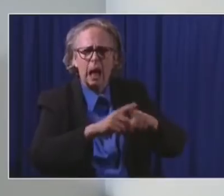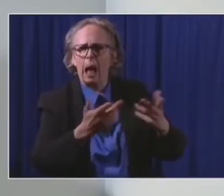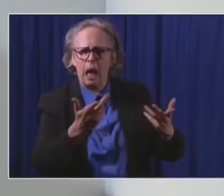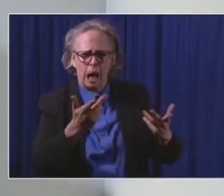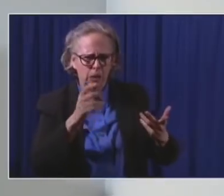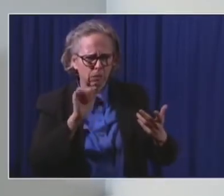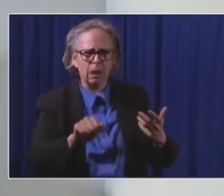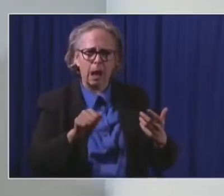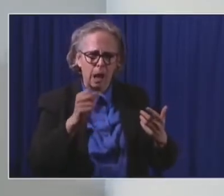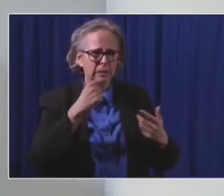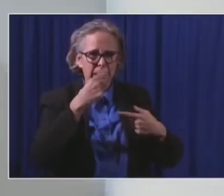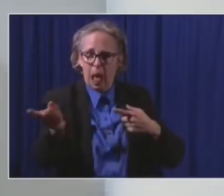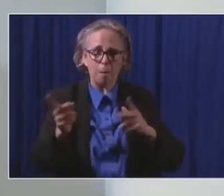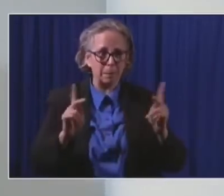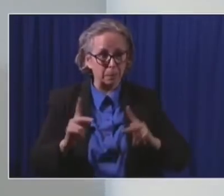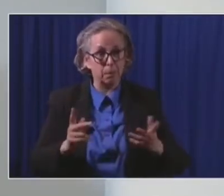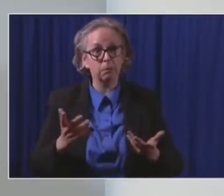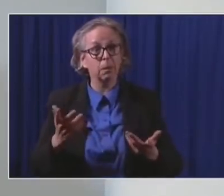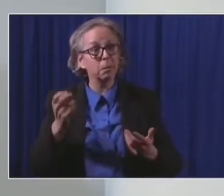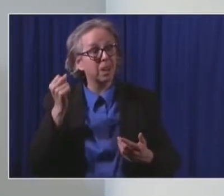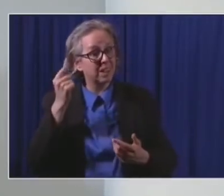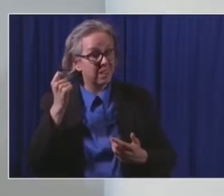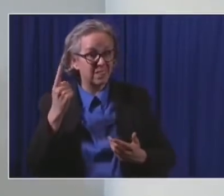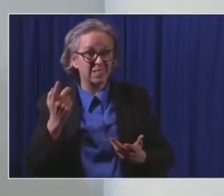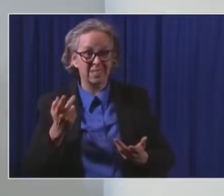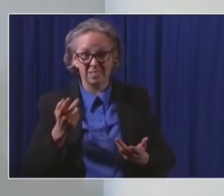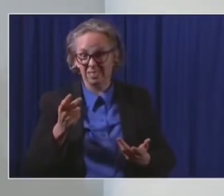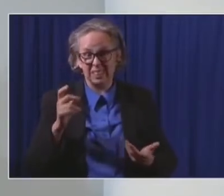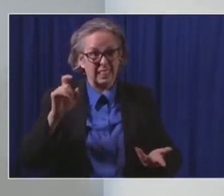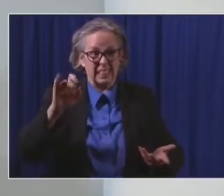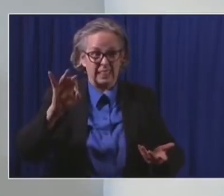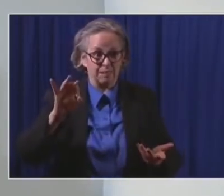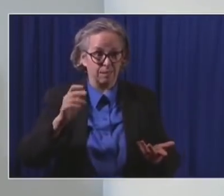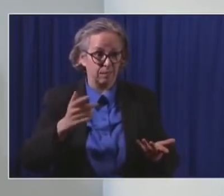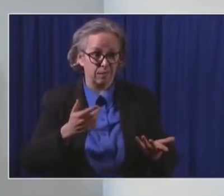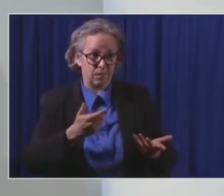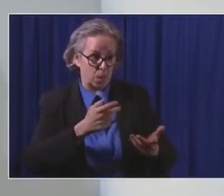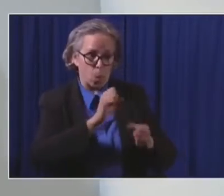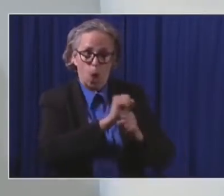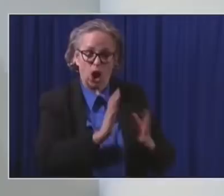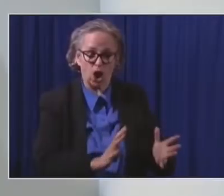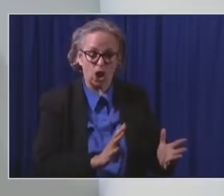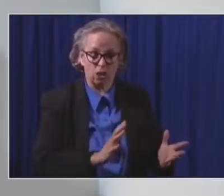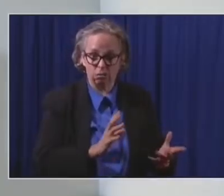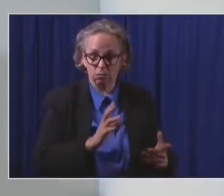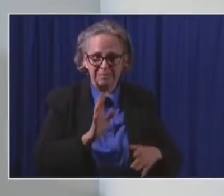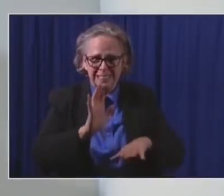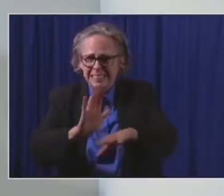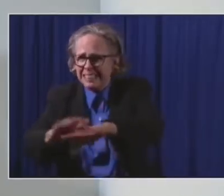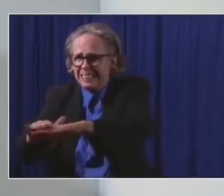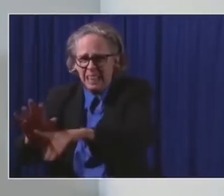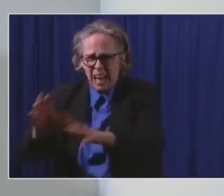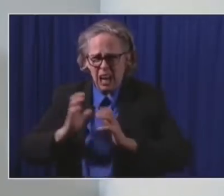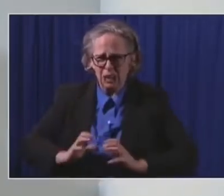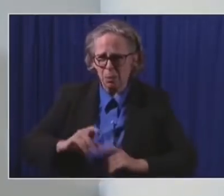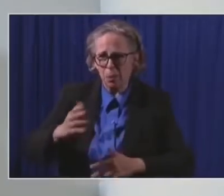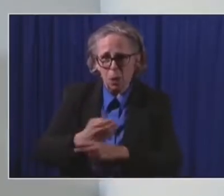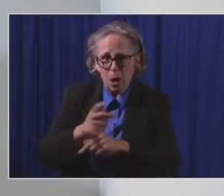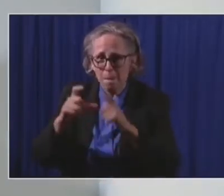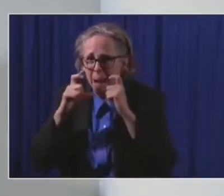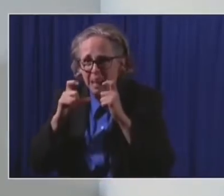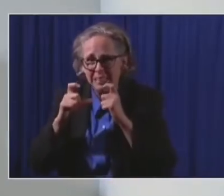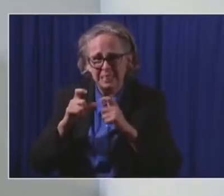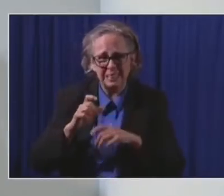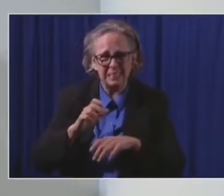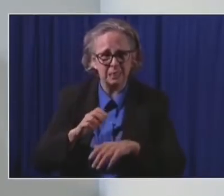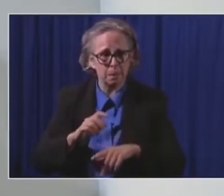And while we want businesses to post the signs and tell people that they have a mask, but if you're a grocery store worker and you may just want